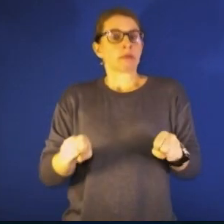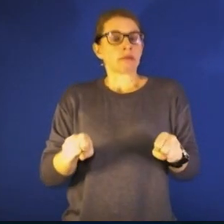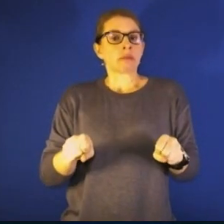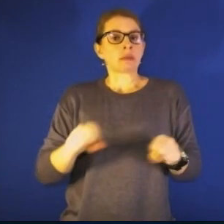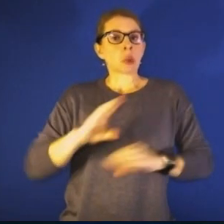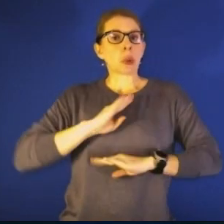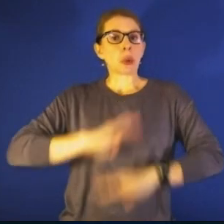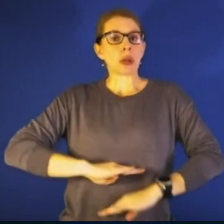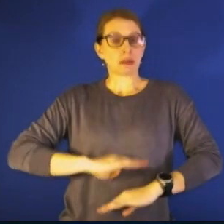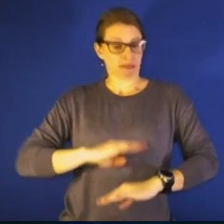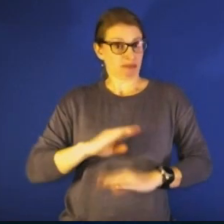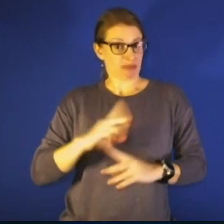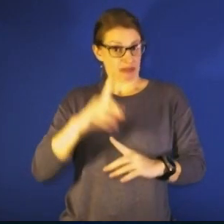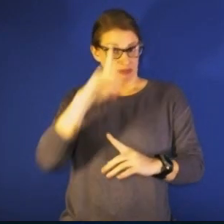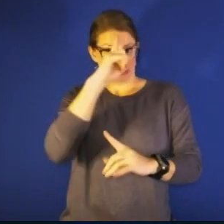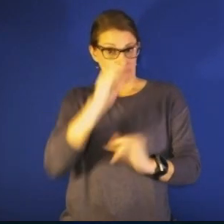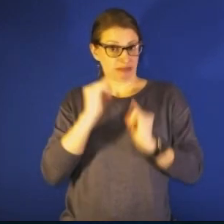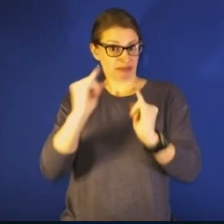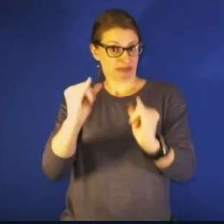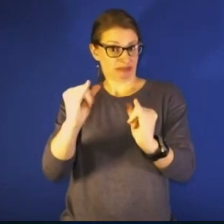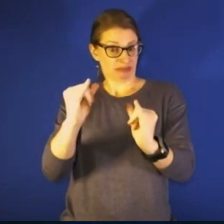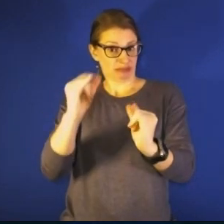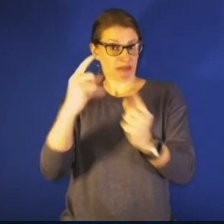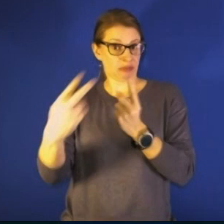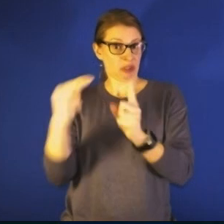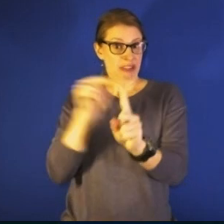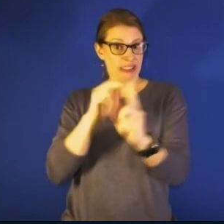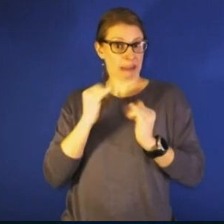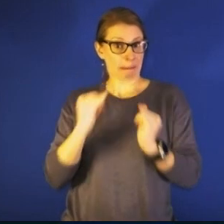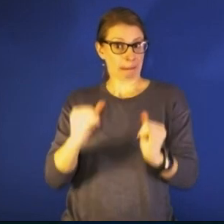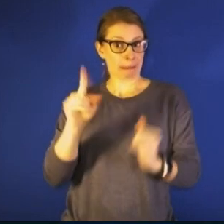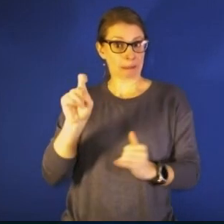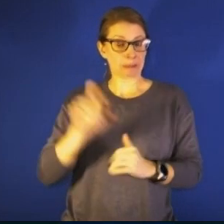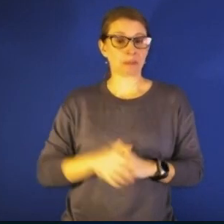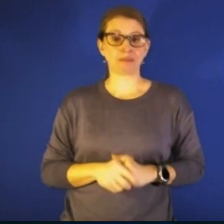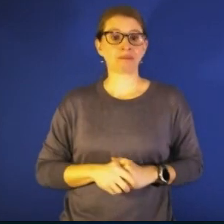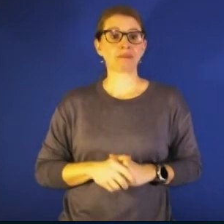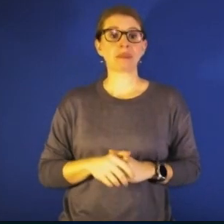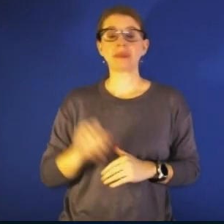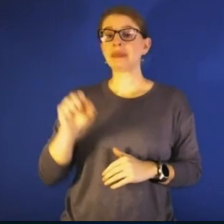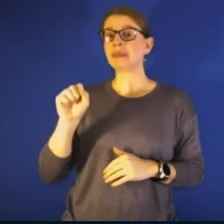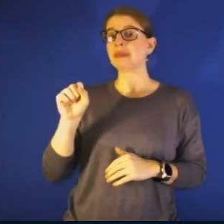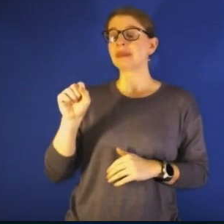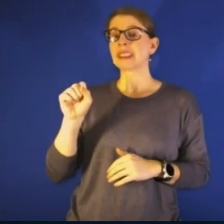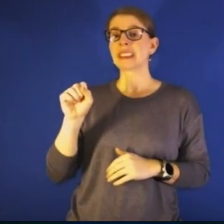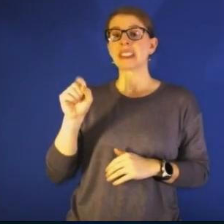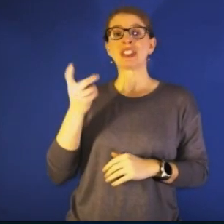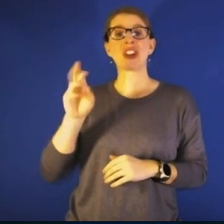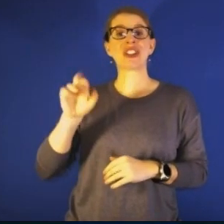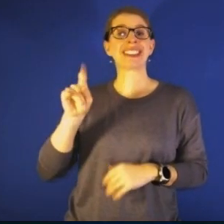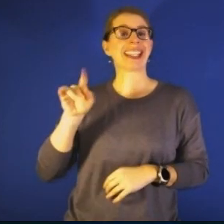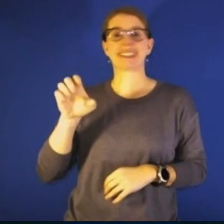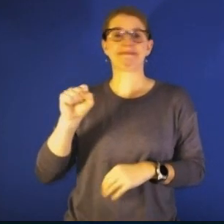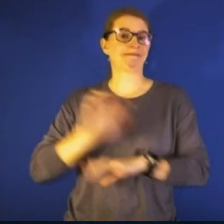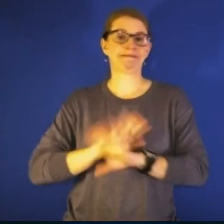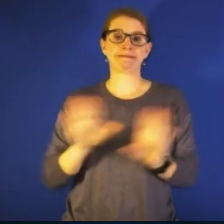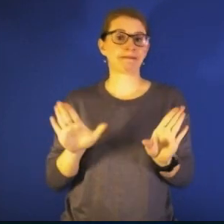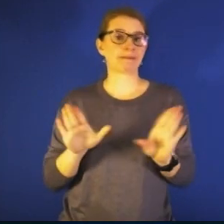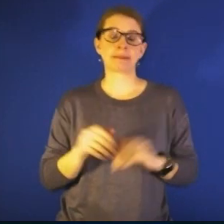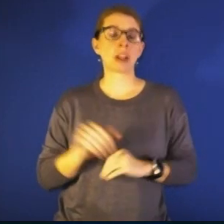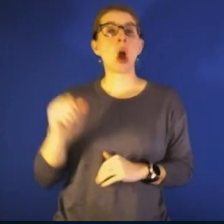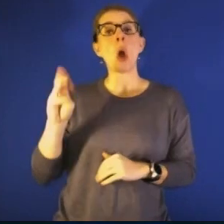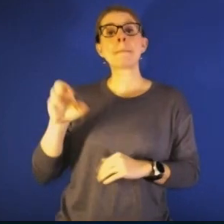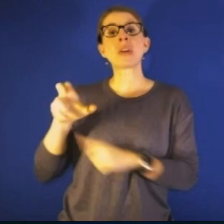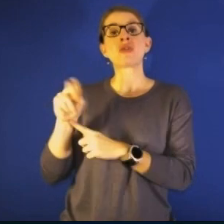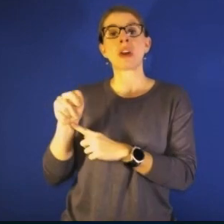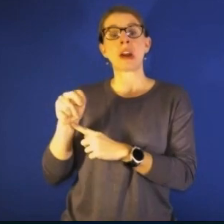that the way you guys see this unfolding? You know, it's not, and here's why. The problem with the Omicron variant